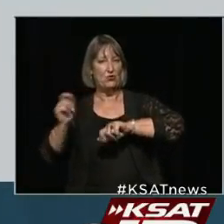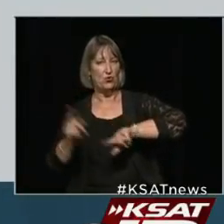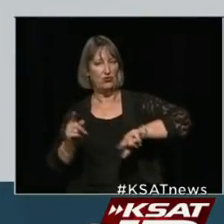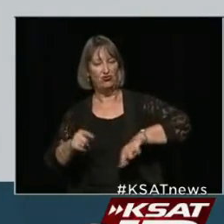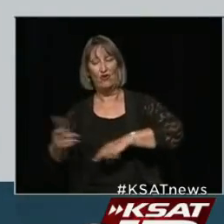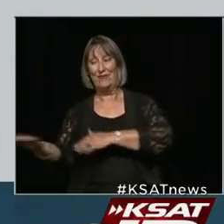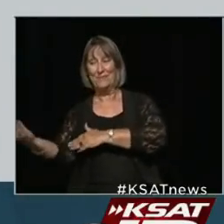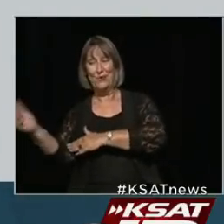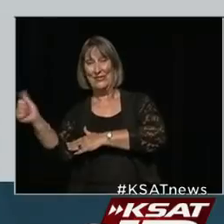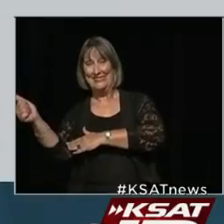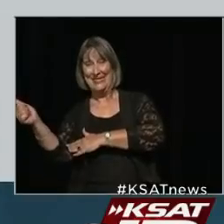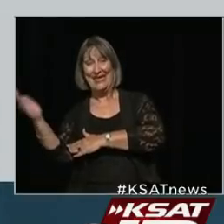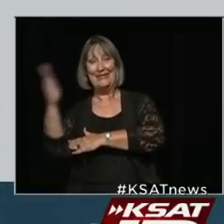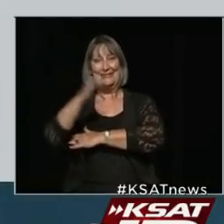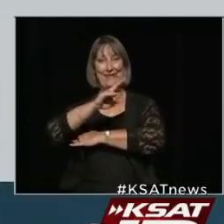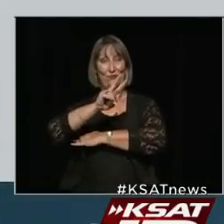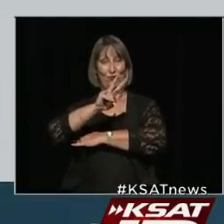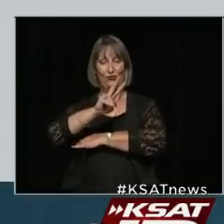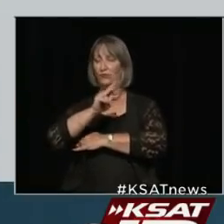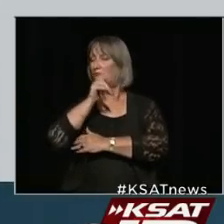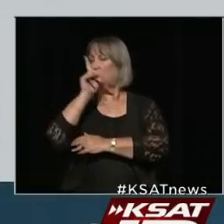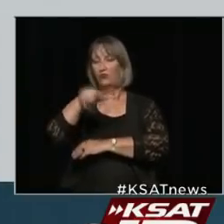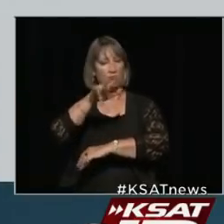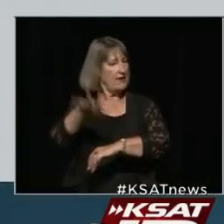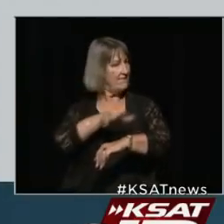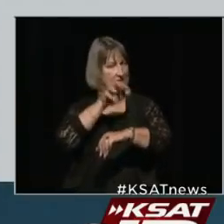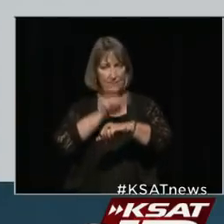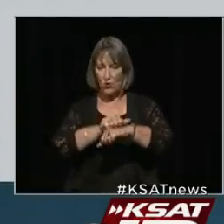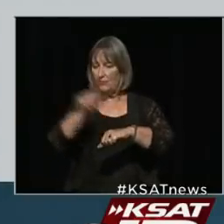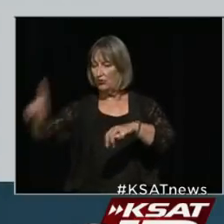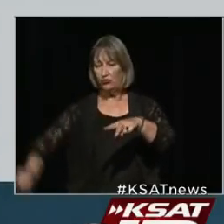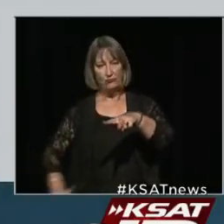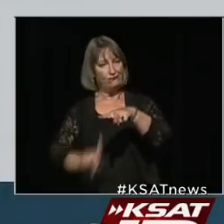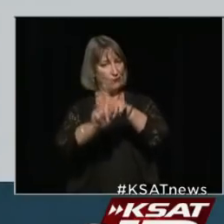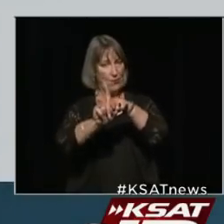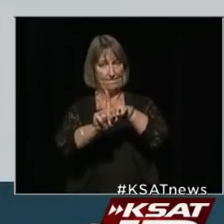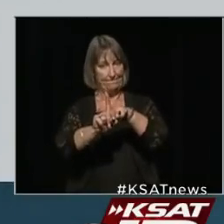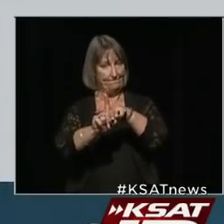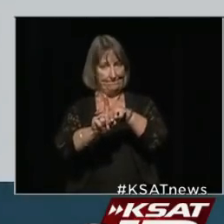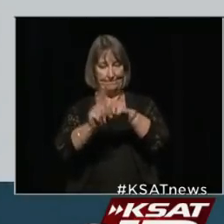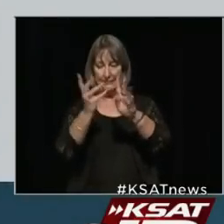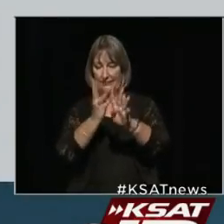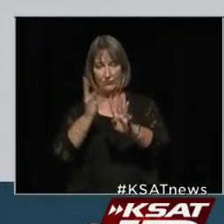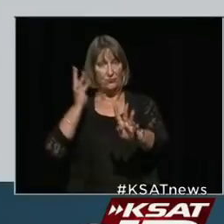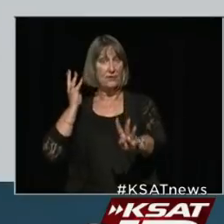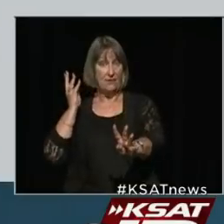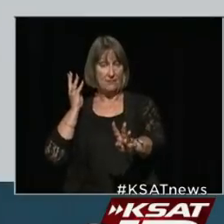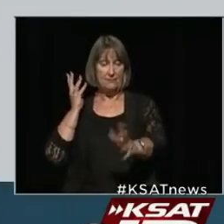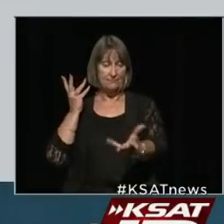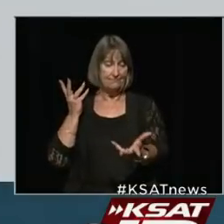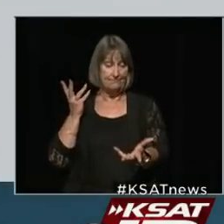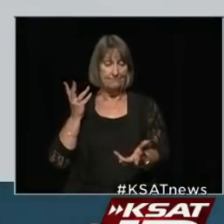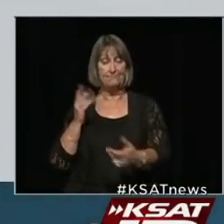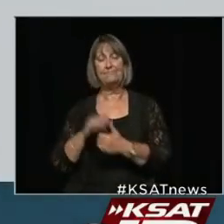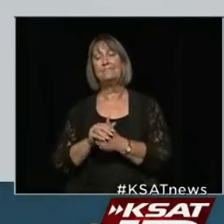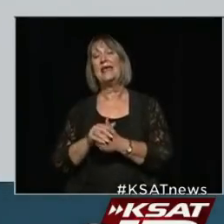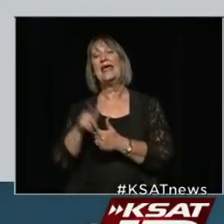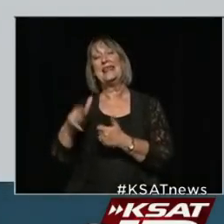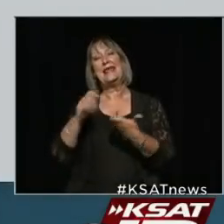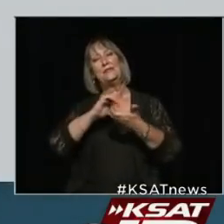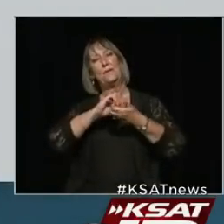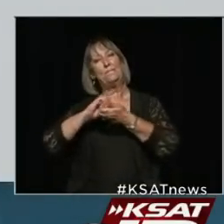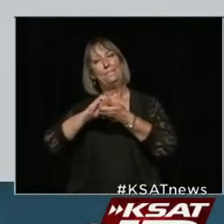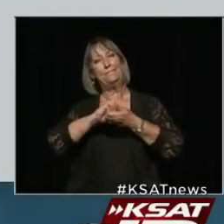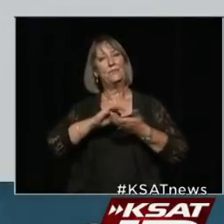2 p.m. No appointments are required for testing and will be on a first-come, first-served basis. This testing expansion is a partnership